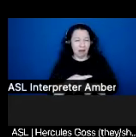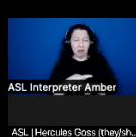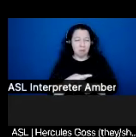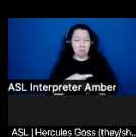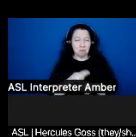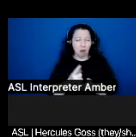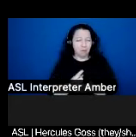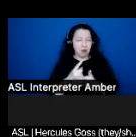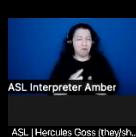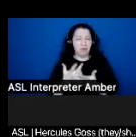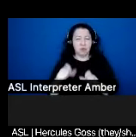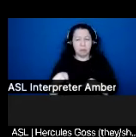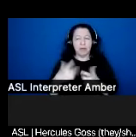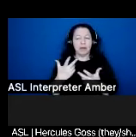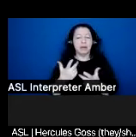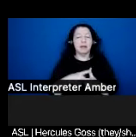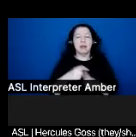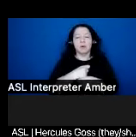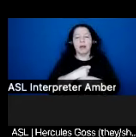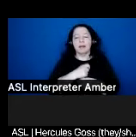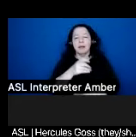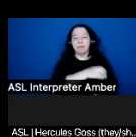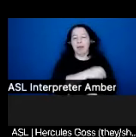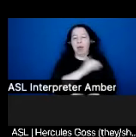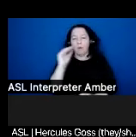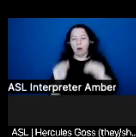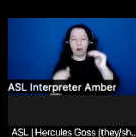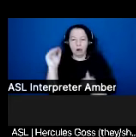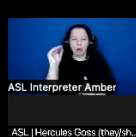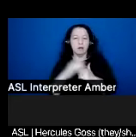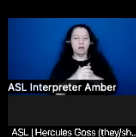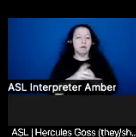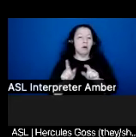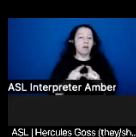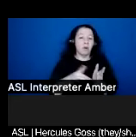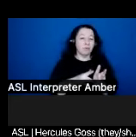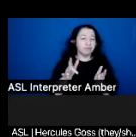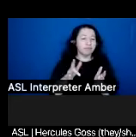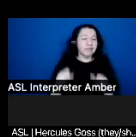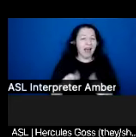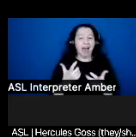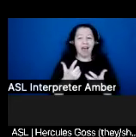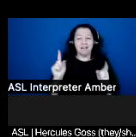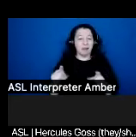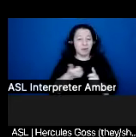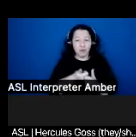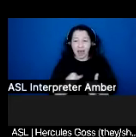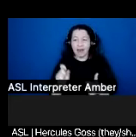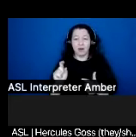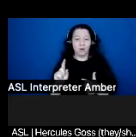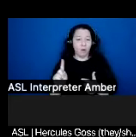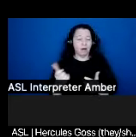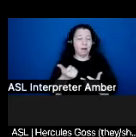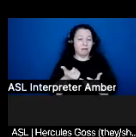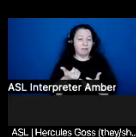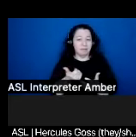So there's sort of an opportunistic component here, but it can happen to anywhere, anyone, anywhere, and all the